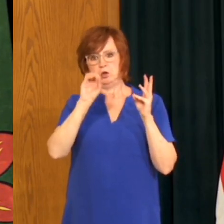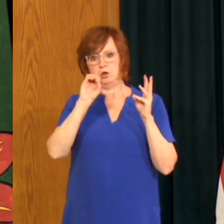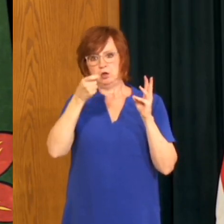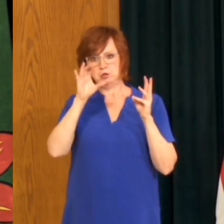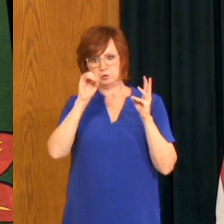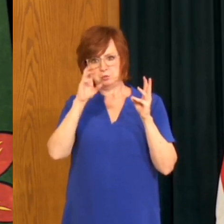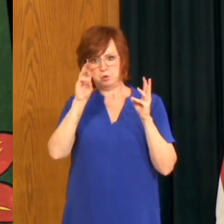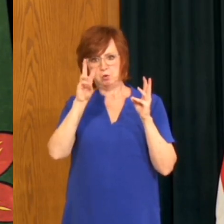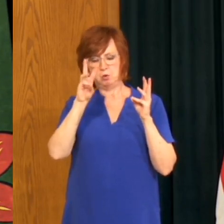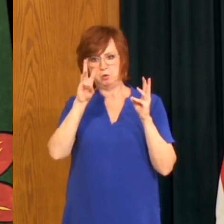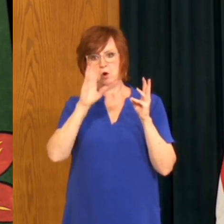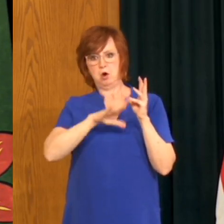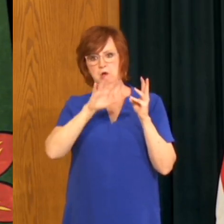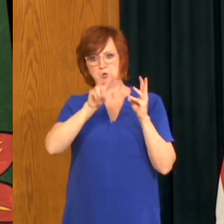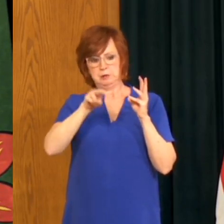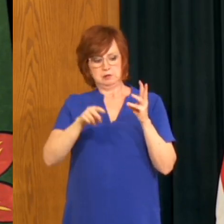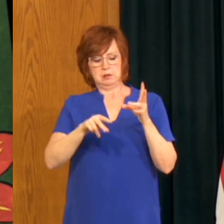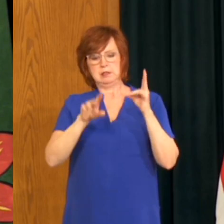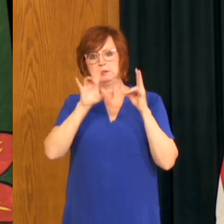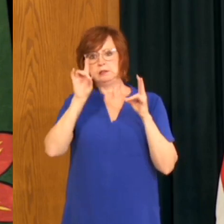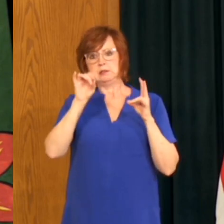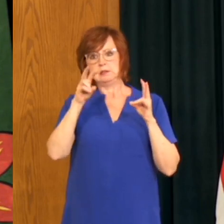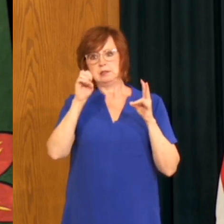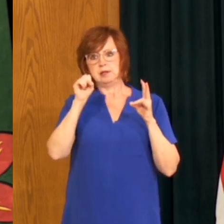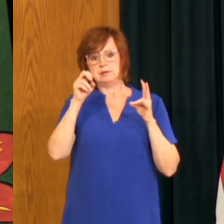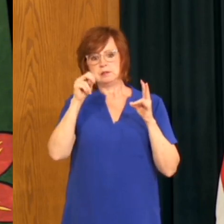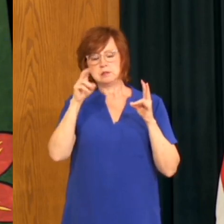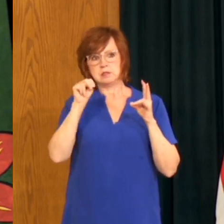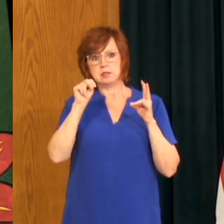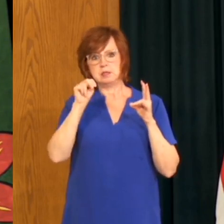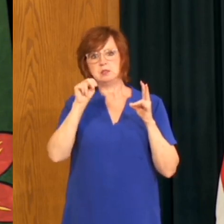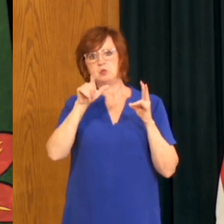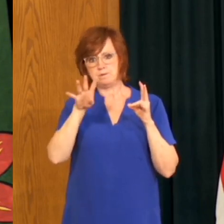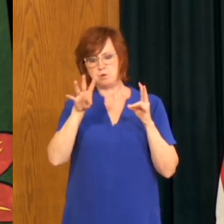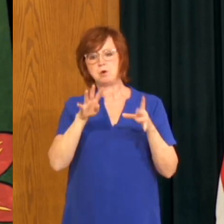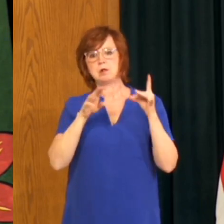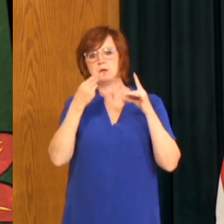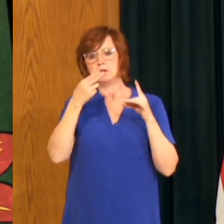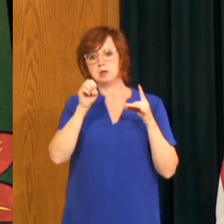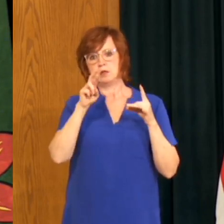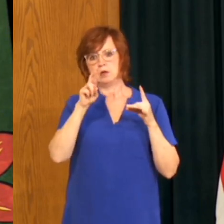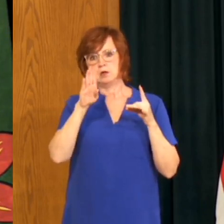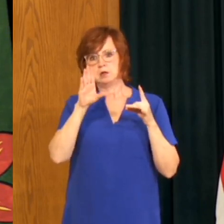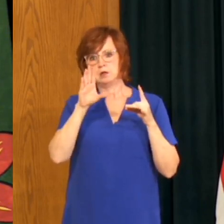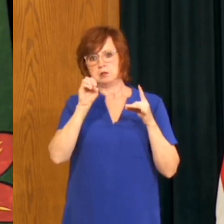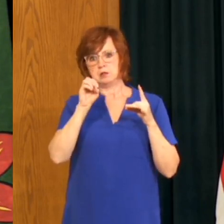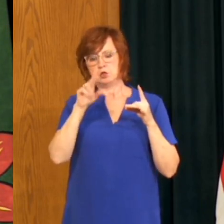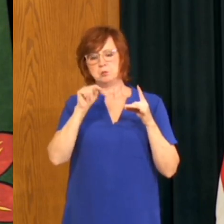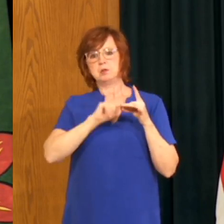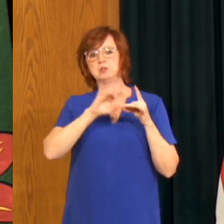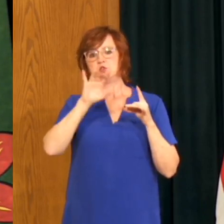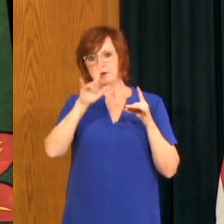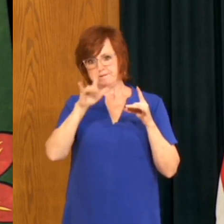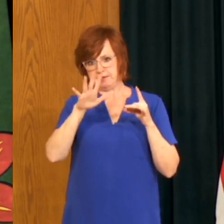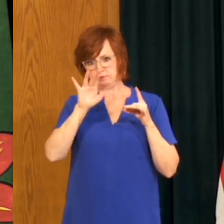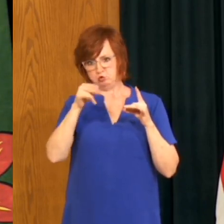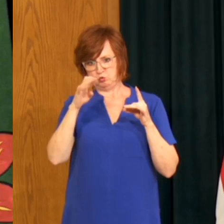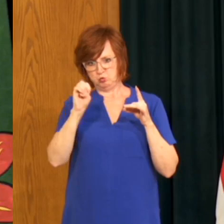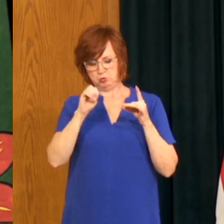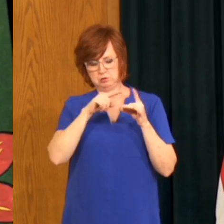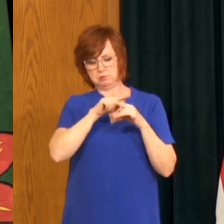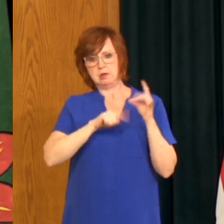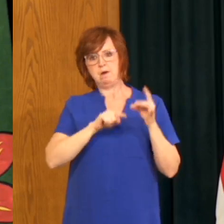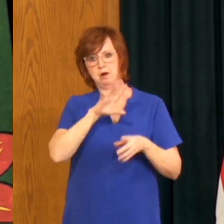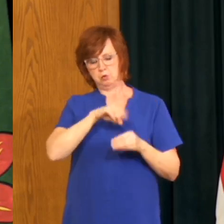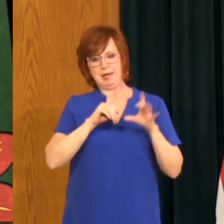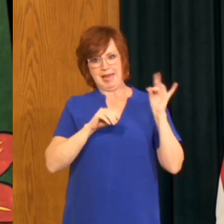22nd, Davidson on June the 24th, and Herbert on June the 25th. And we are working very diligently to